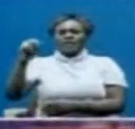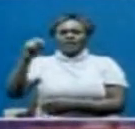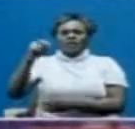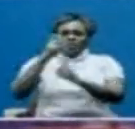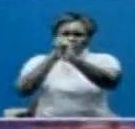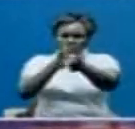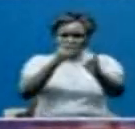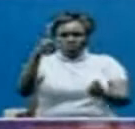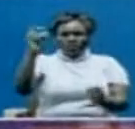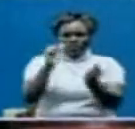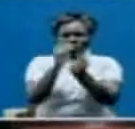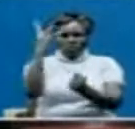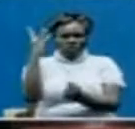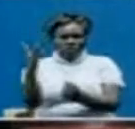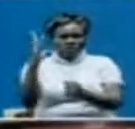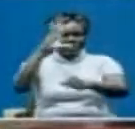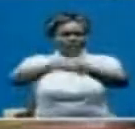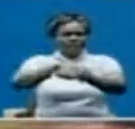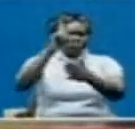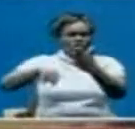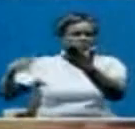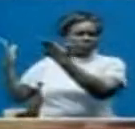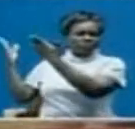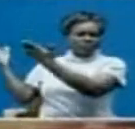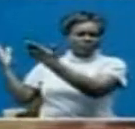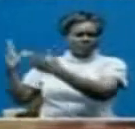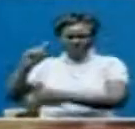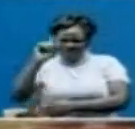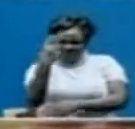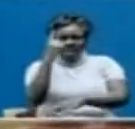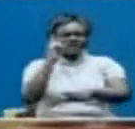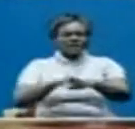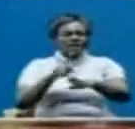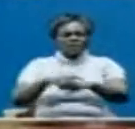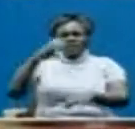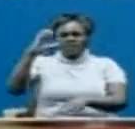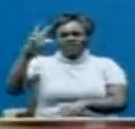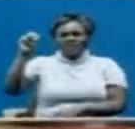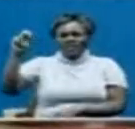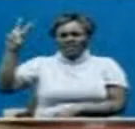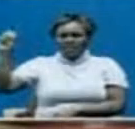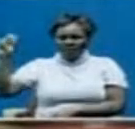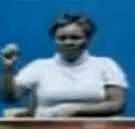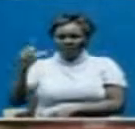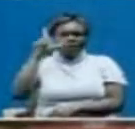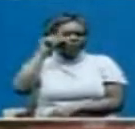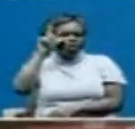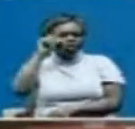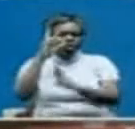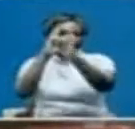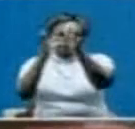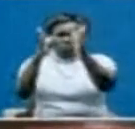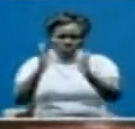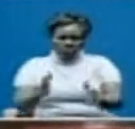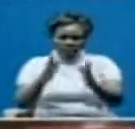Year 2014, he got the award. The first time ever in CNN's history that a photojournalist has been